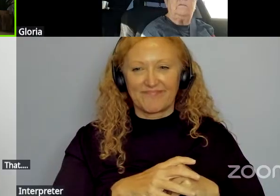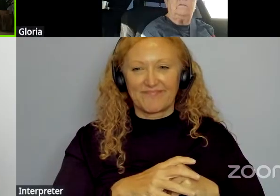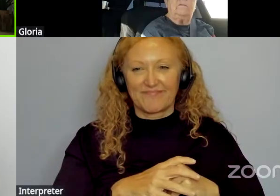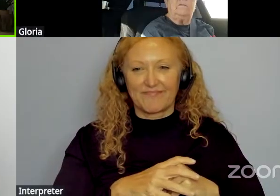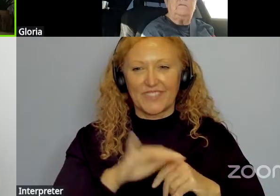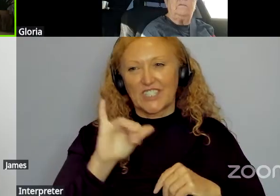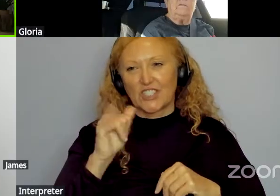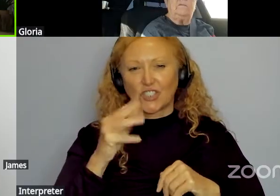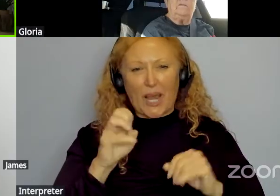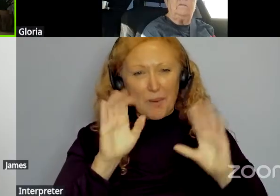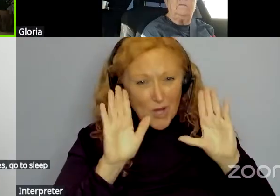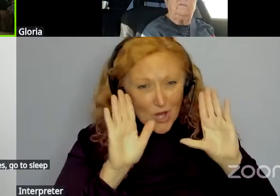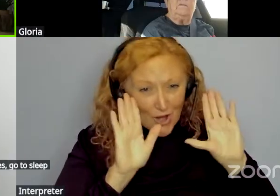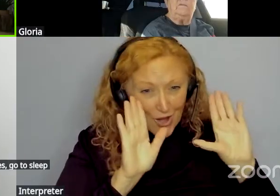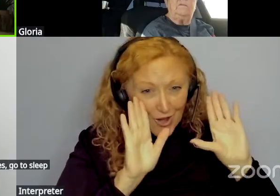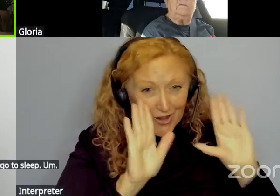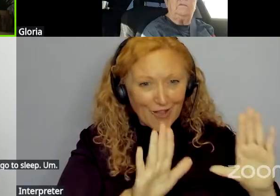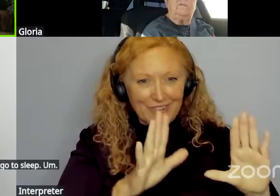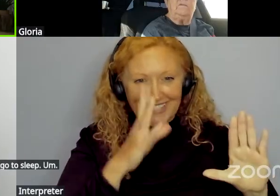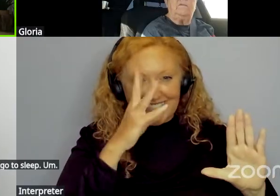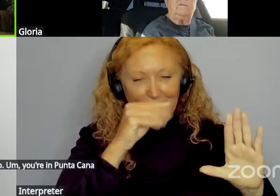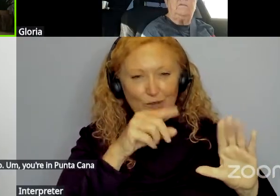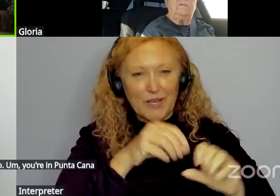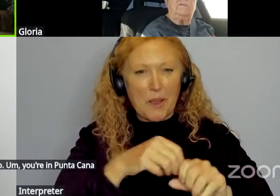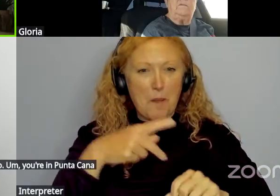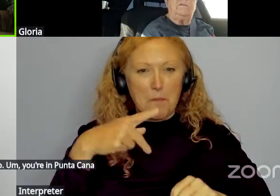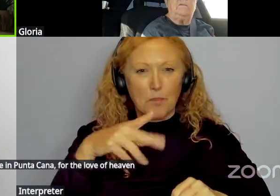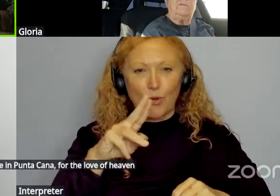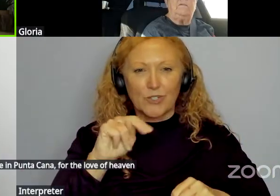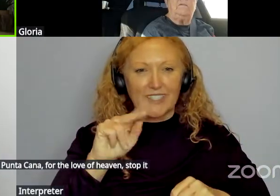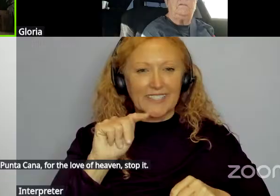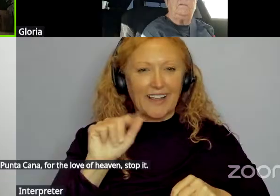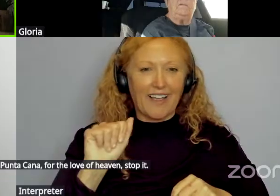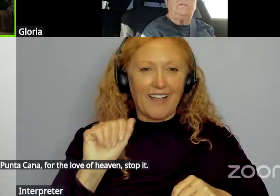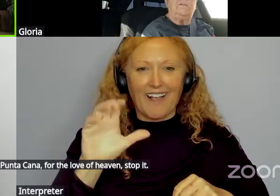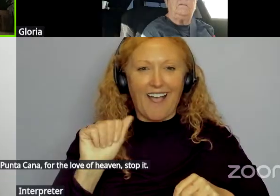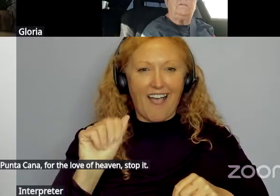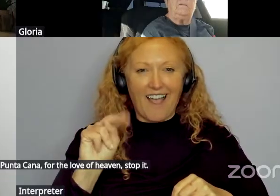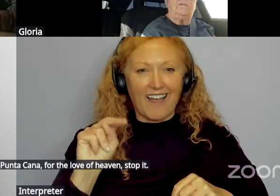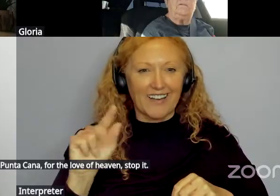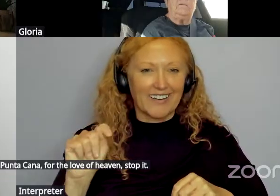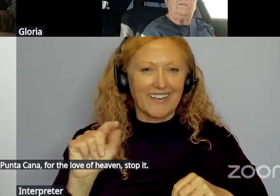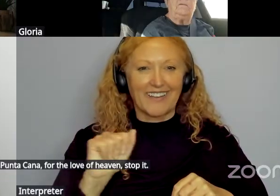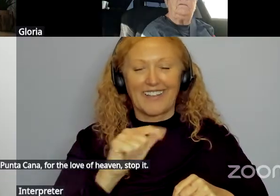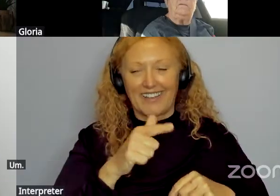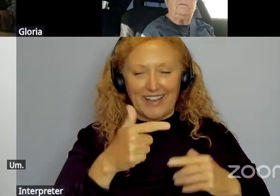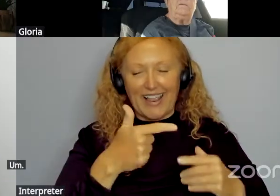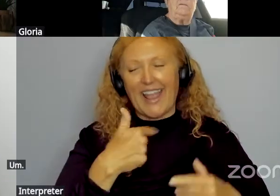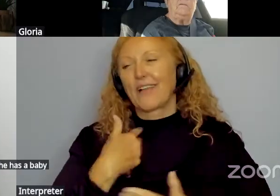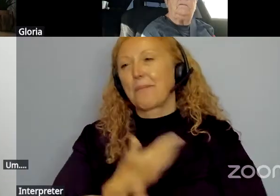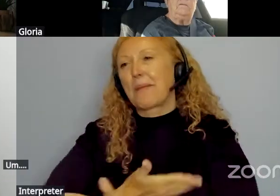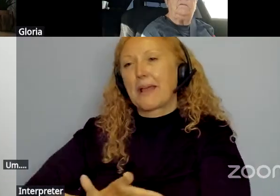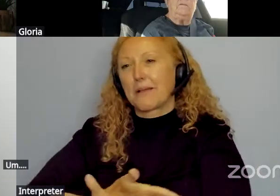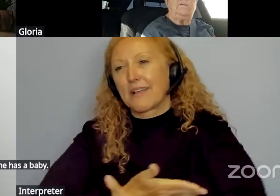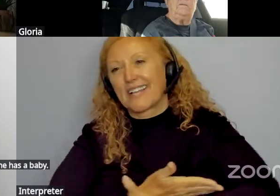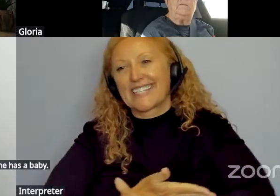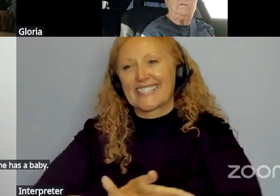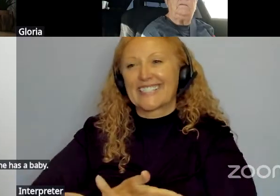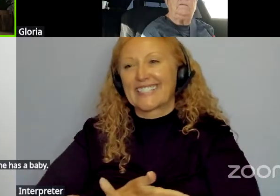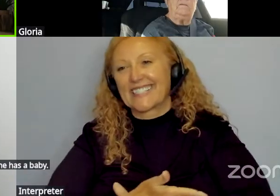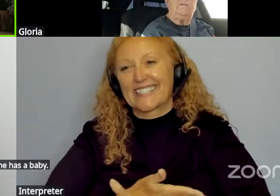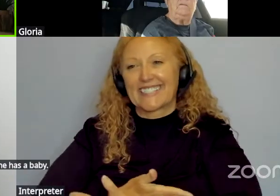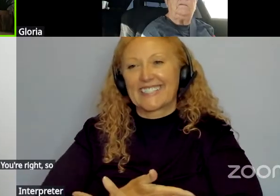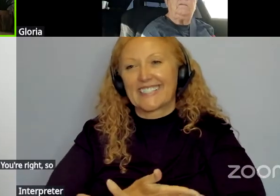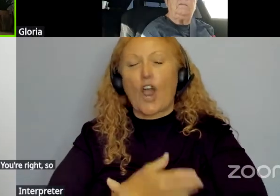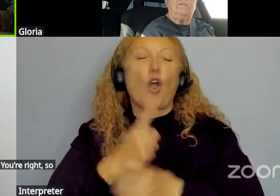James, go to sleep. You're in Punta Cana for the love of heaven. Stop it. Well, he has a baby. You're right. So and